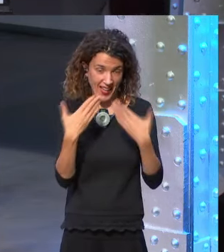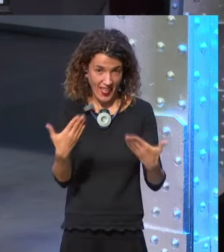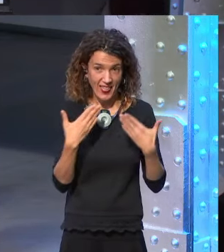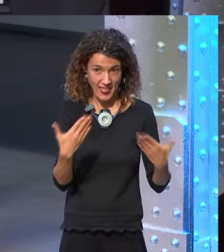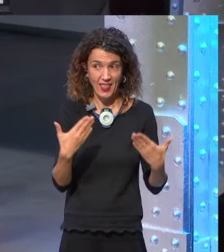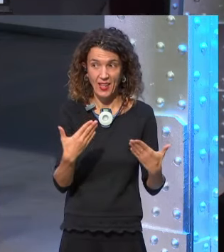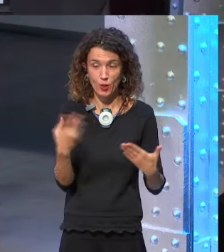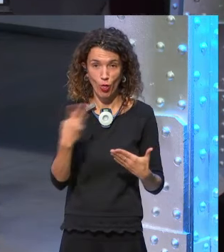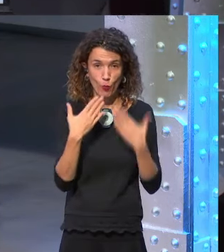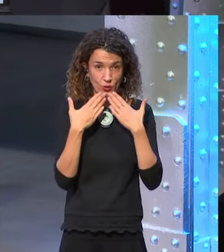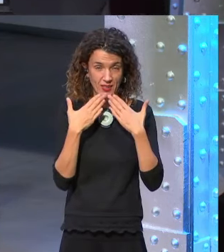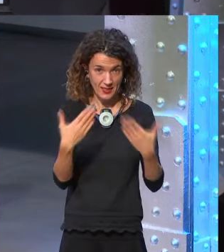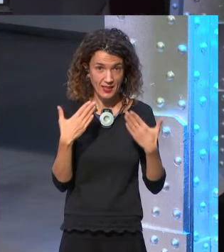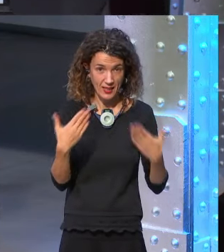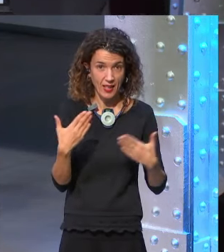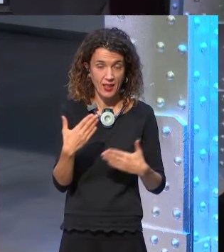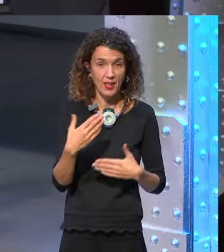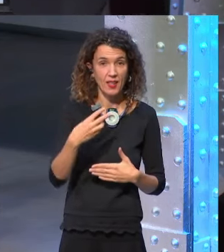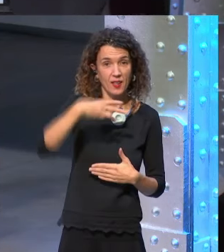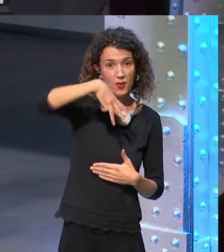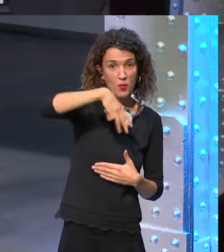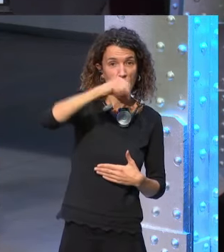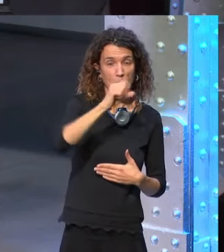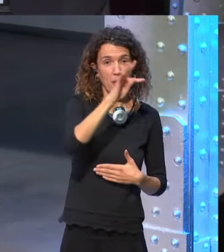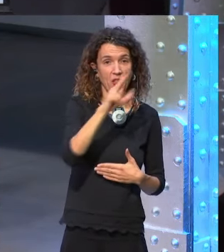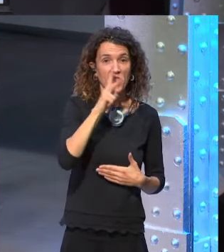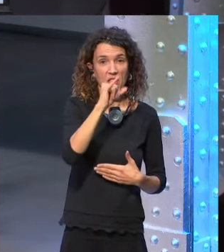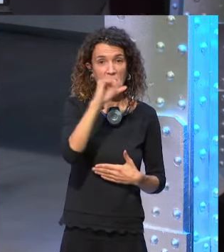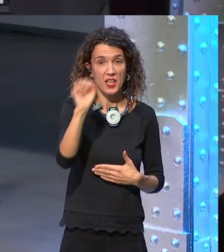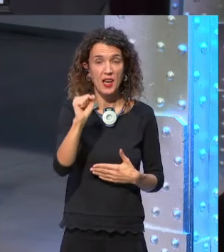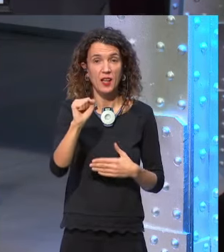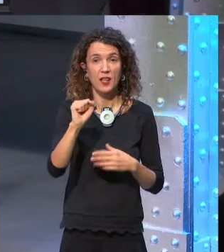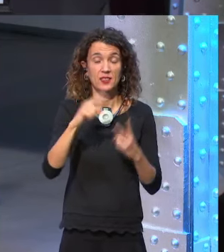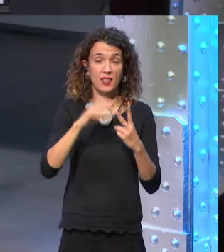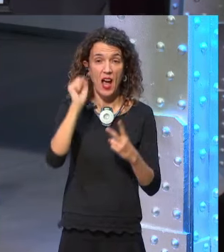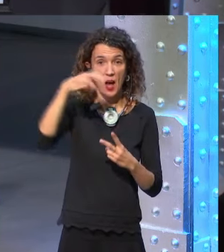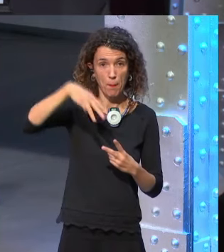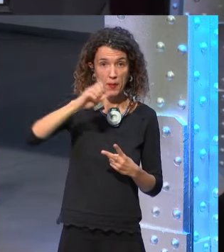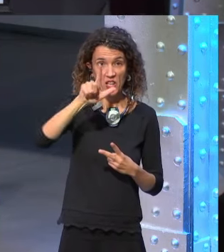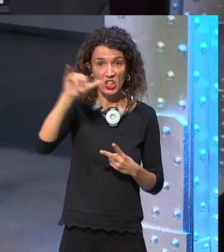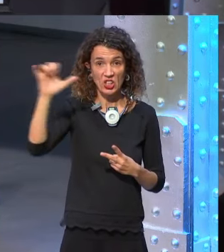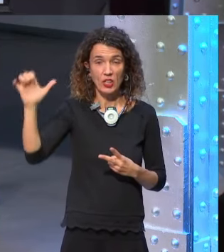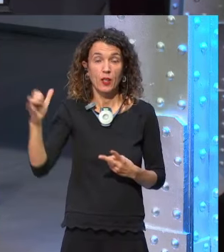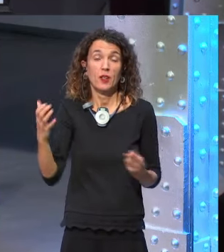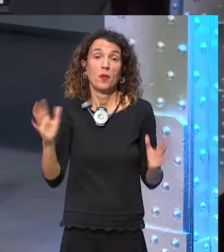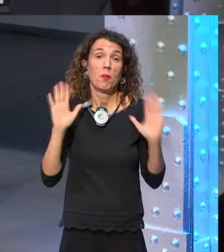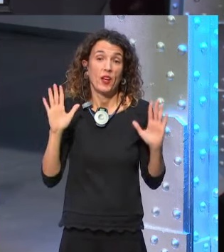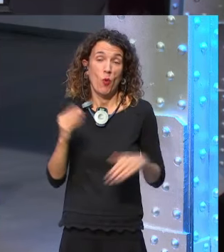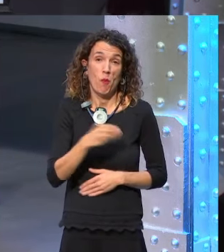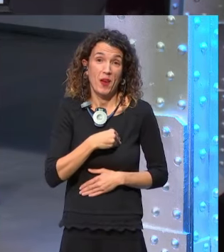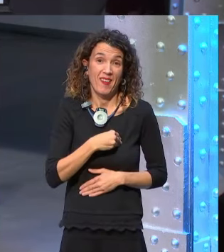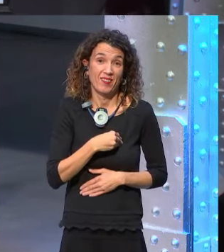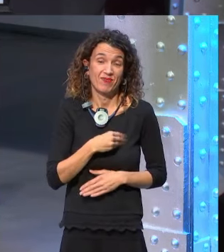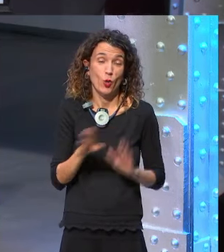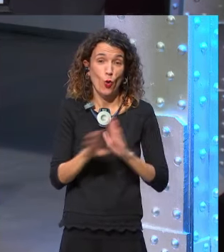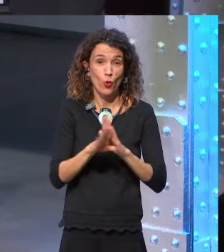And discussing your 1 hour sharp intervention, but sadly we have to continue, and the